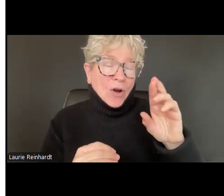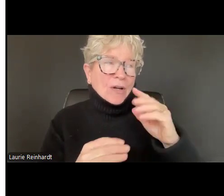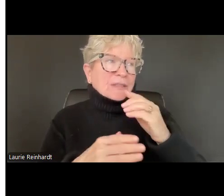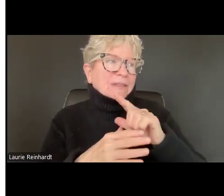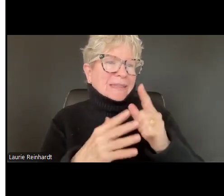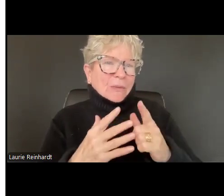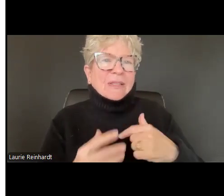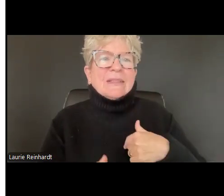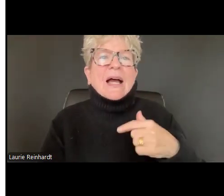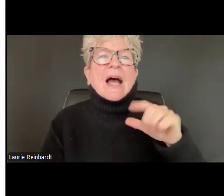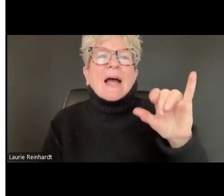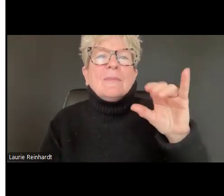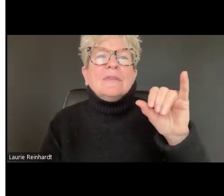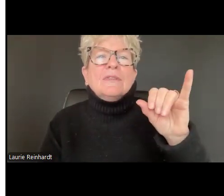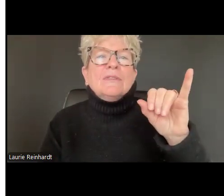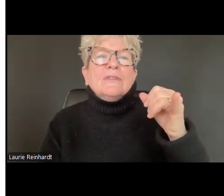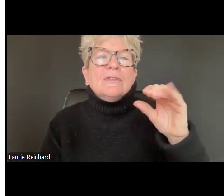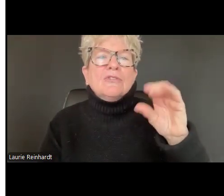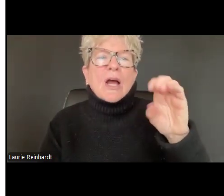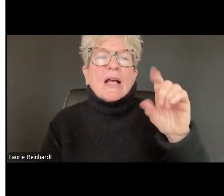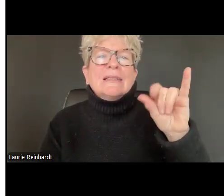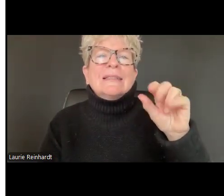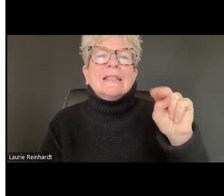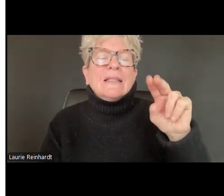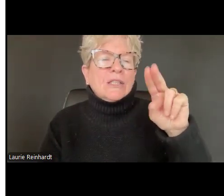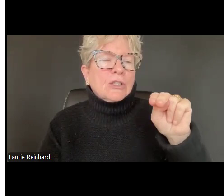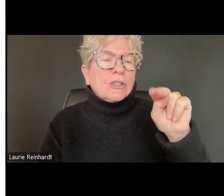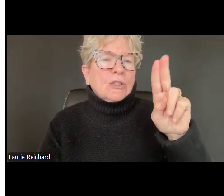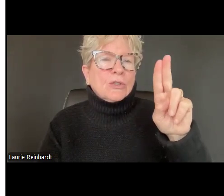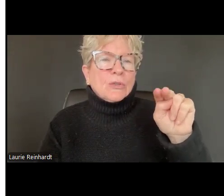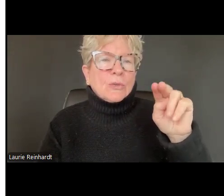Nunez, covering for Kathy Anderson.